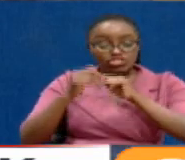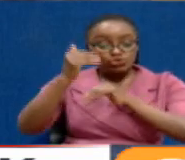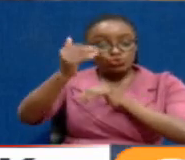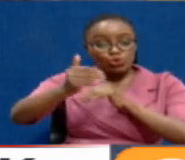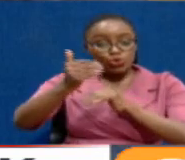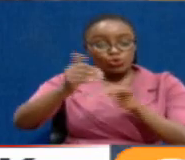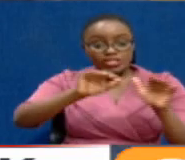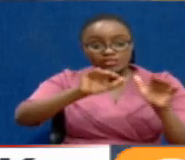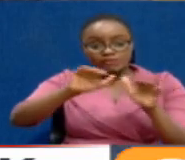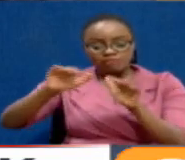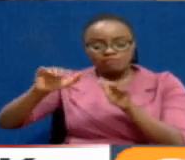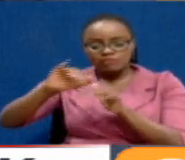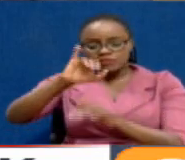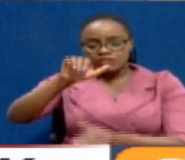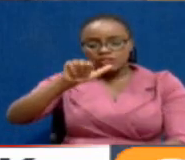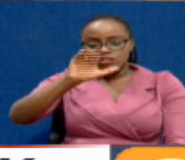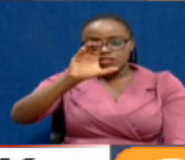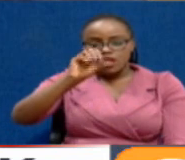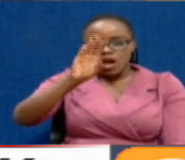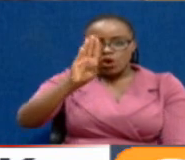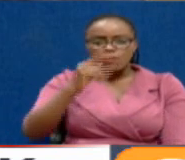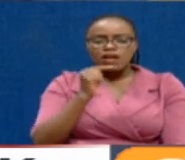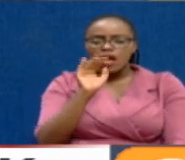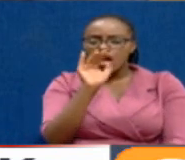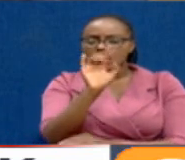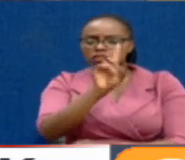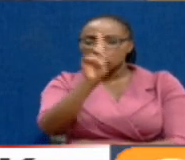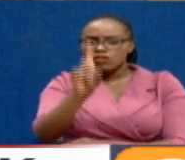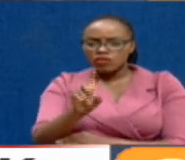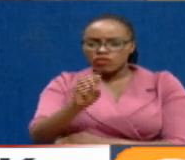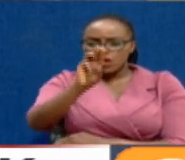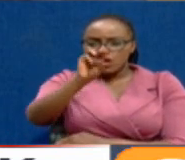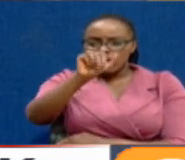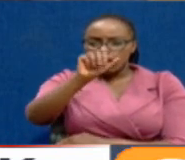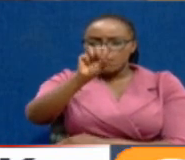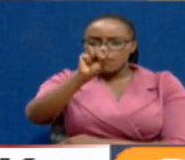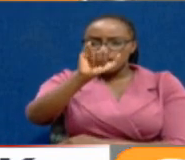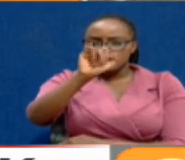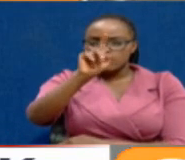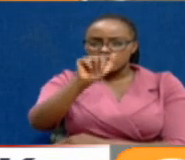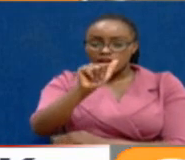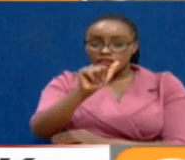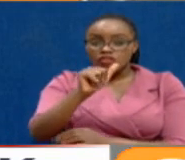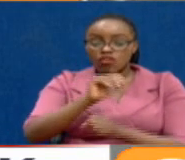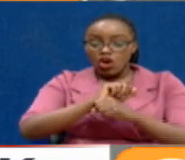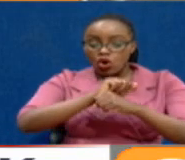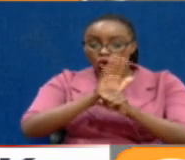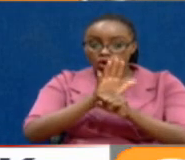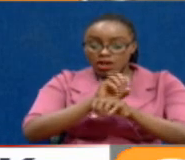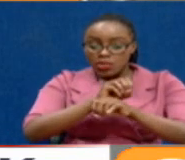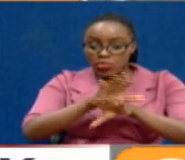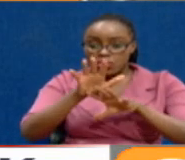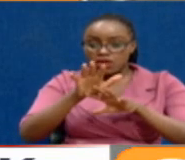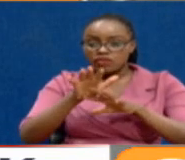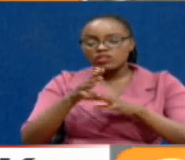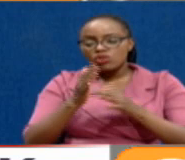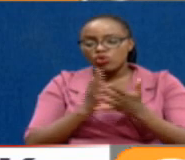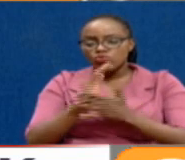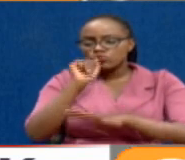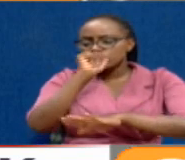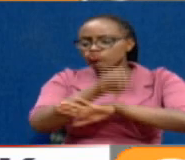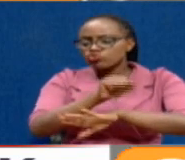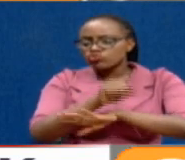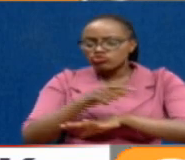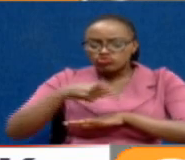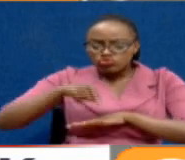vaccine. Jacob Abere Matlala says, my question to Dr. Masika and Dr. Luga, does coronavirus spread through human waste, urine